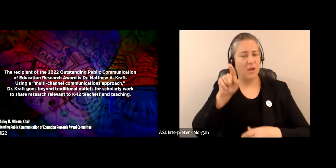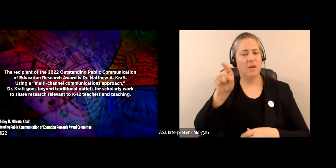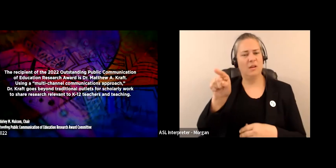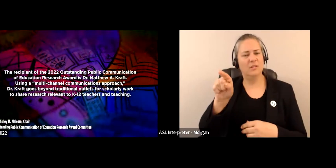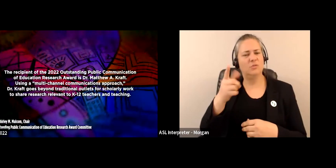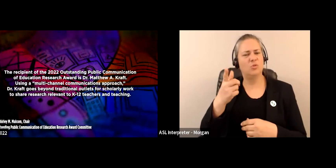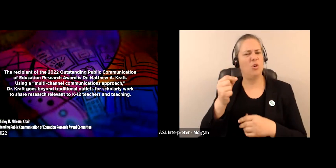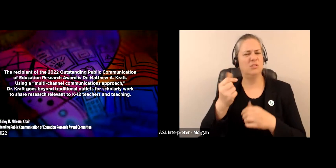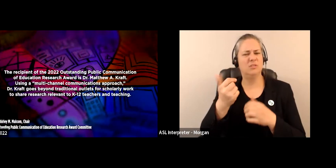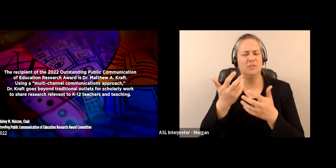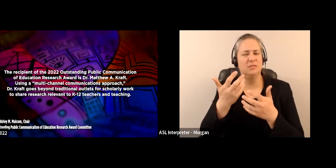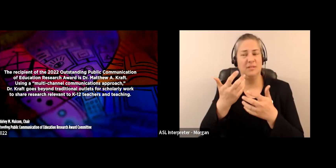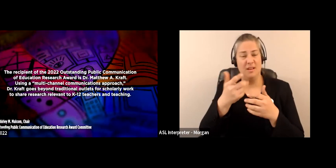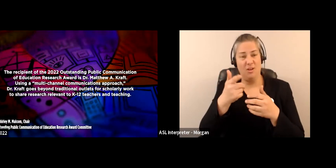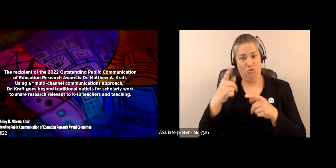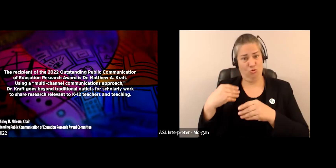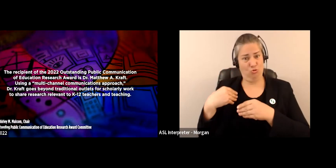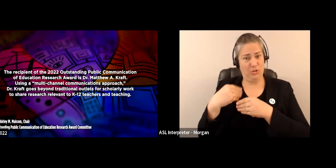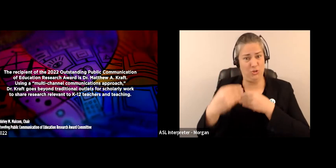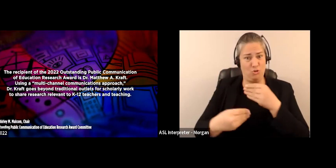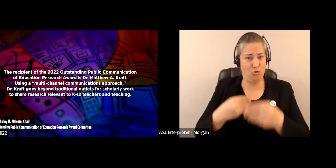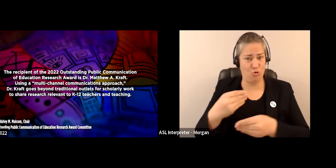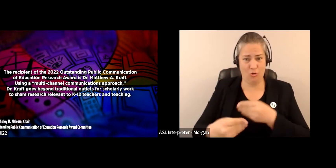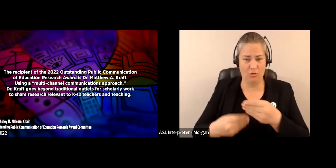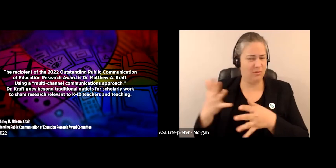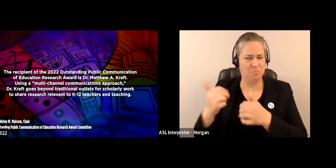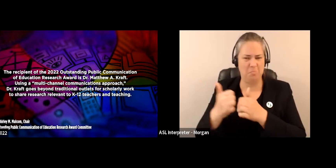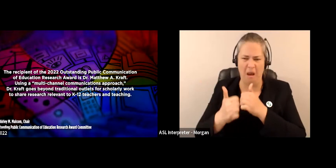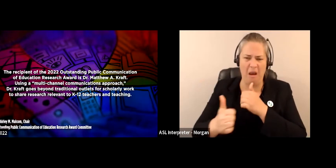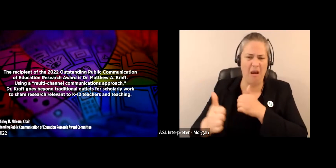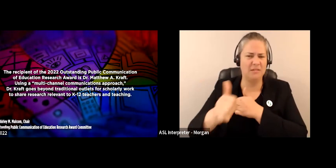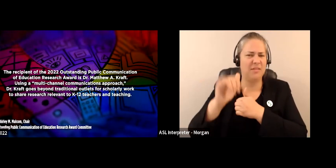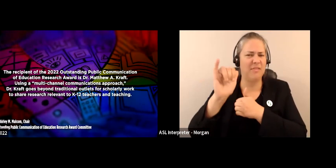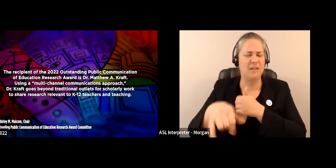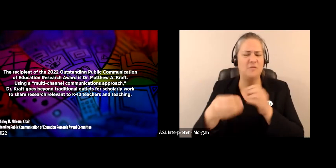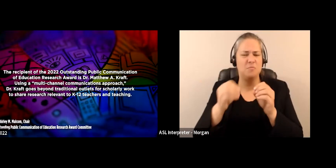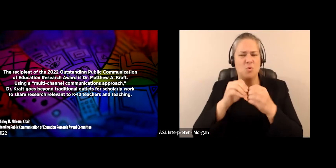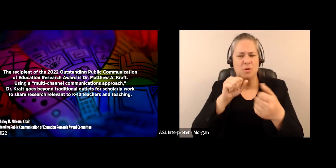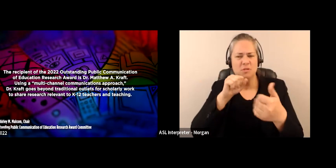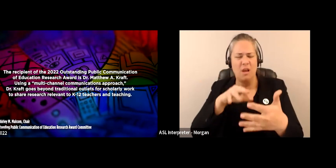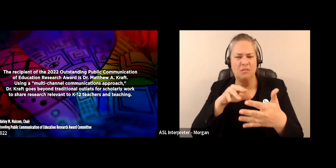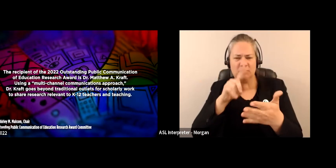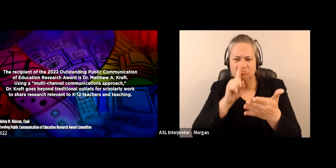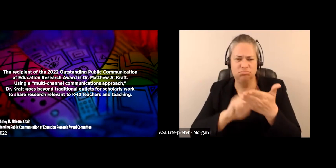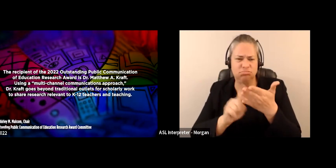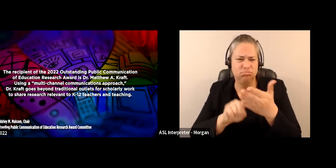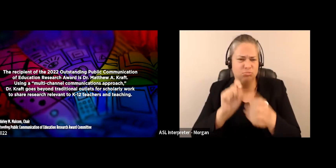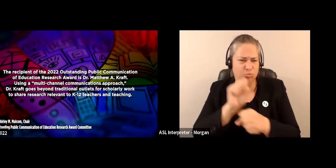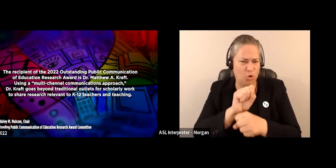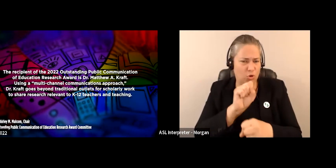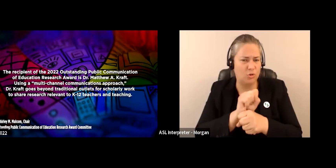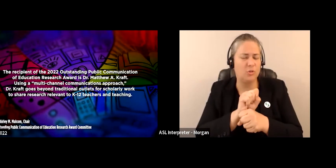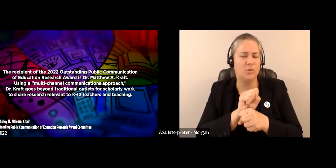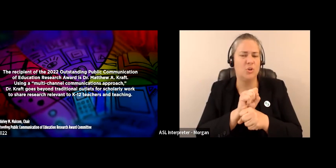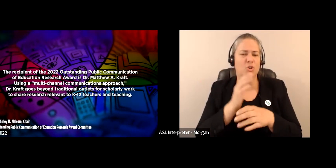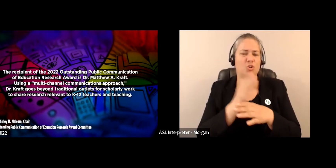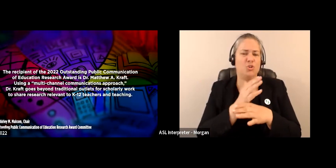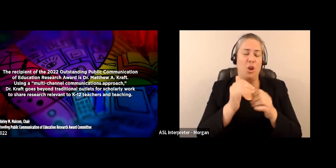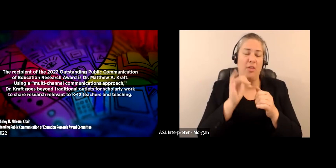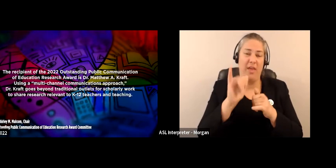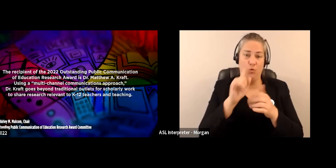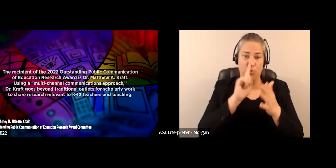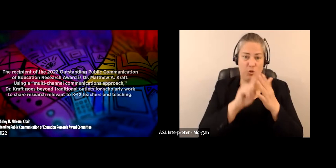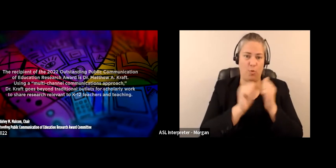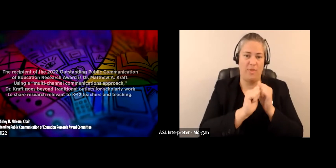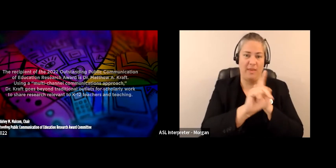Kraft goes beyond traditional outlets for scholarly work to share research relevant to K-12